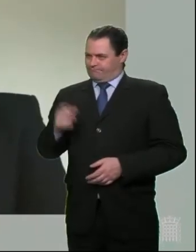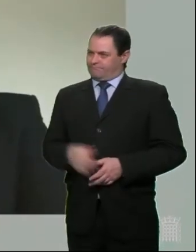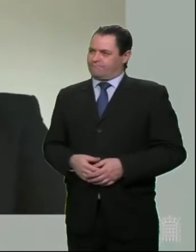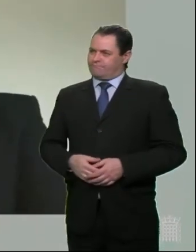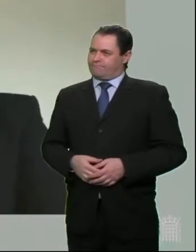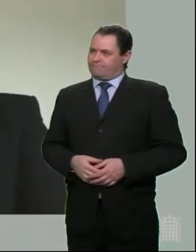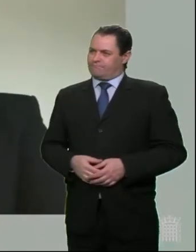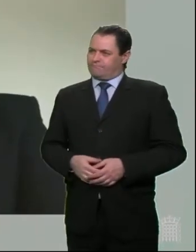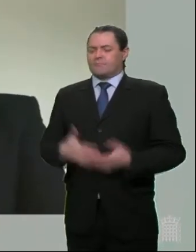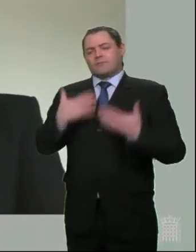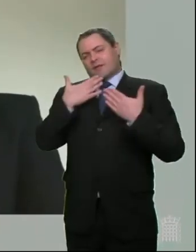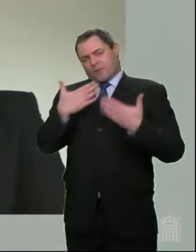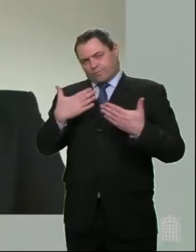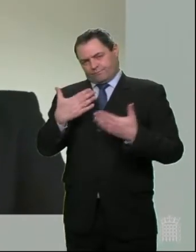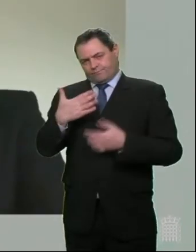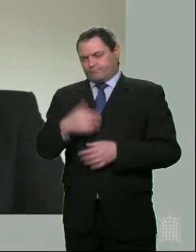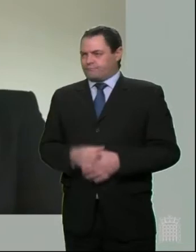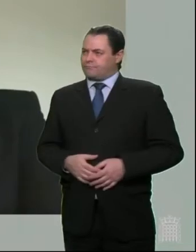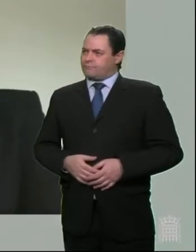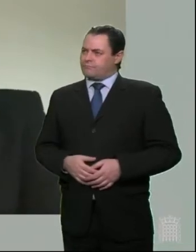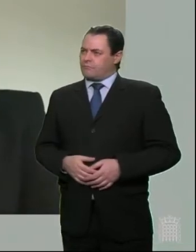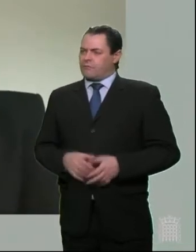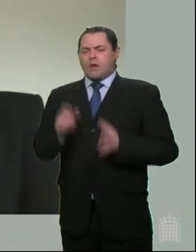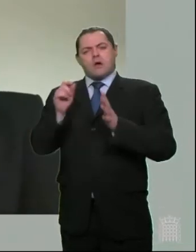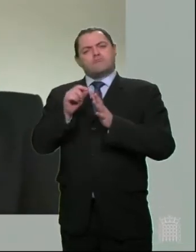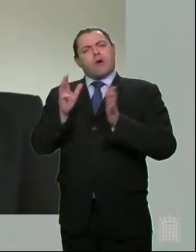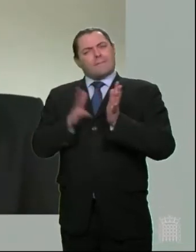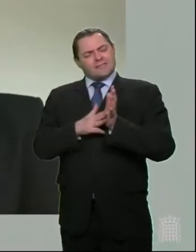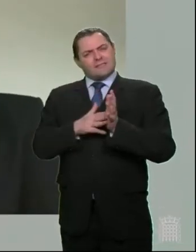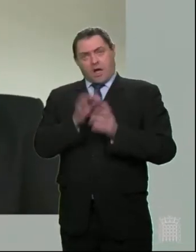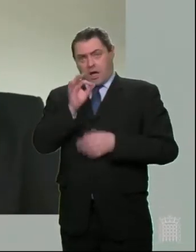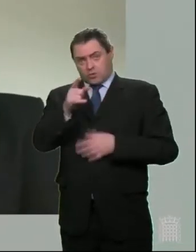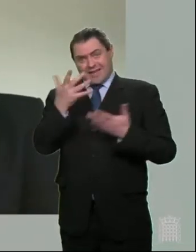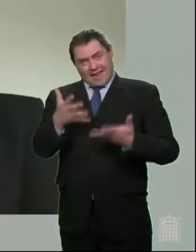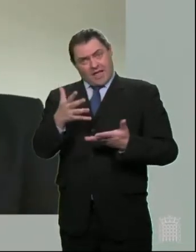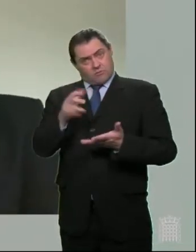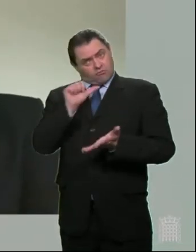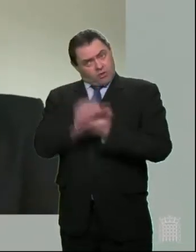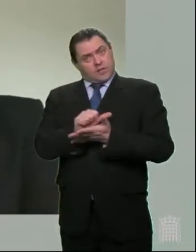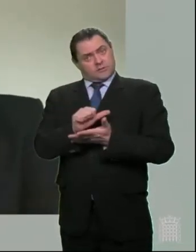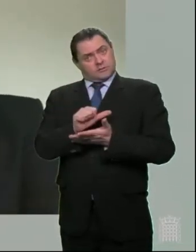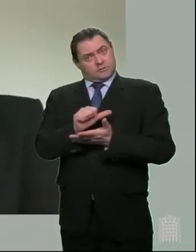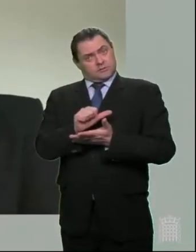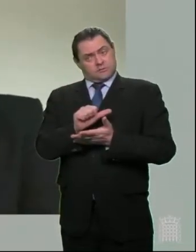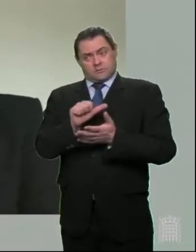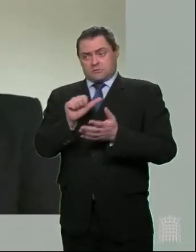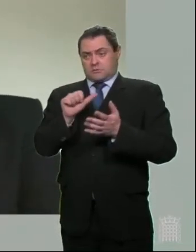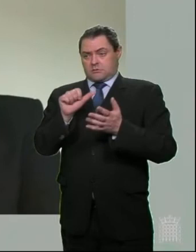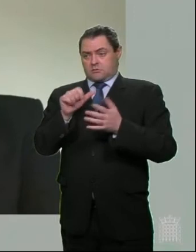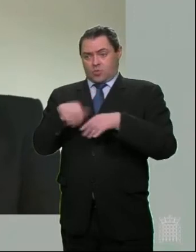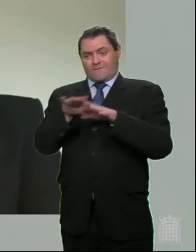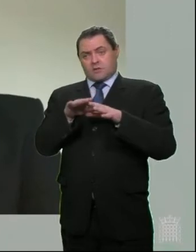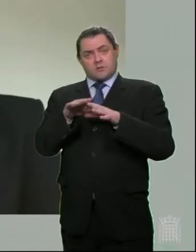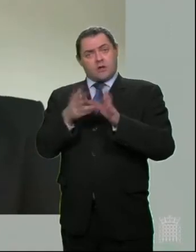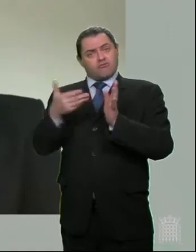Thank you very much, Mr. Speaker. Will the Prime Minister now do the right thing? Commit to making the £20 a week uplift to universal credit